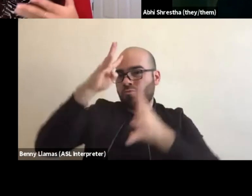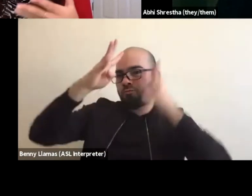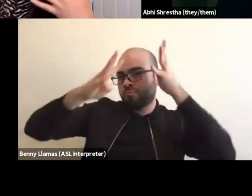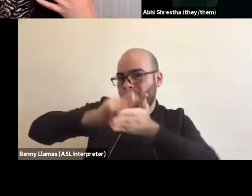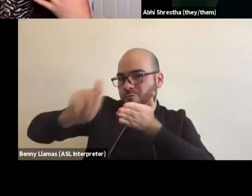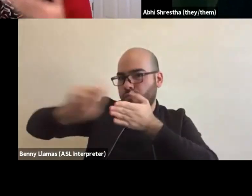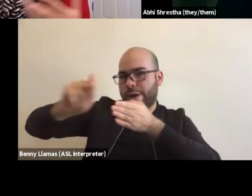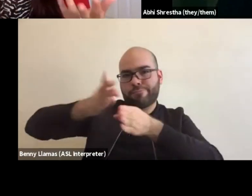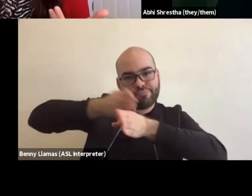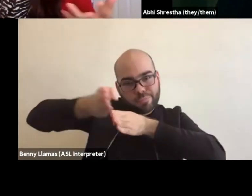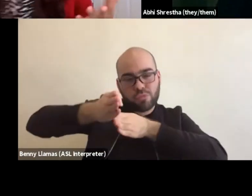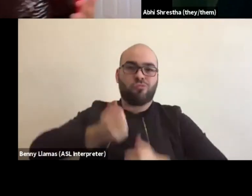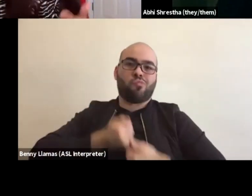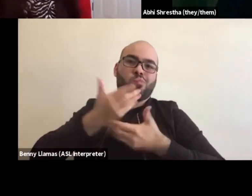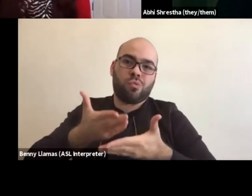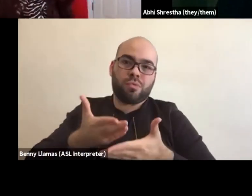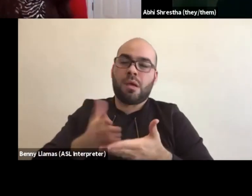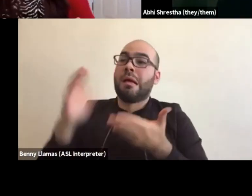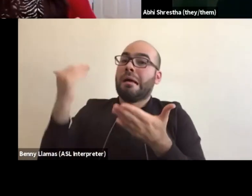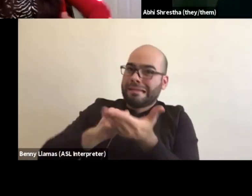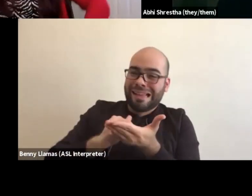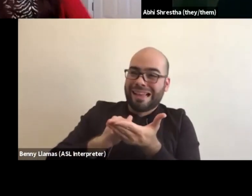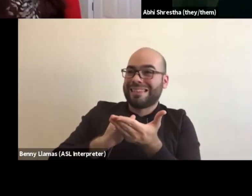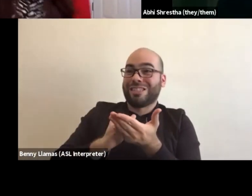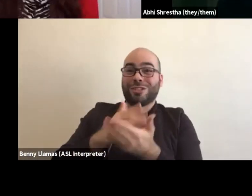again, not the best financial choice.